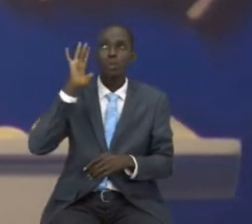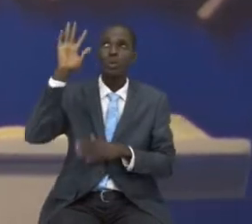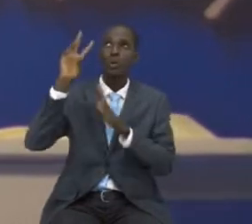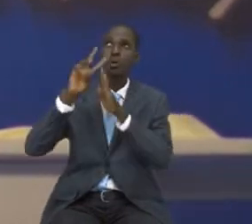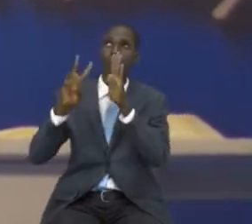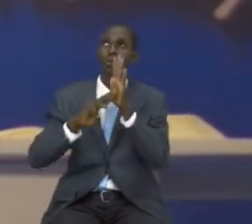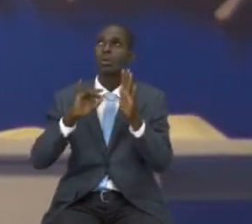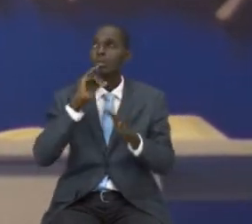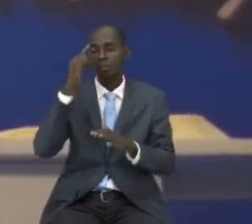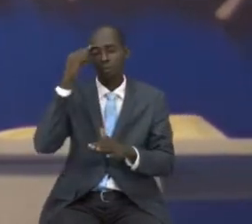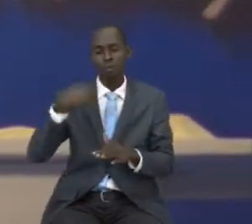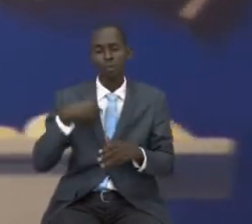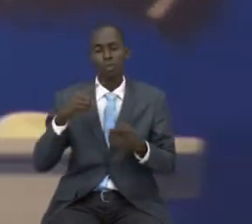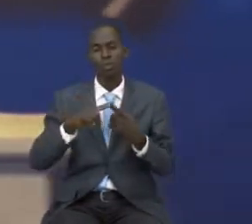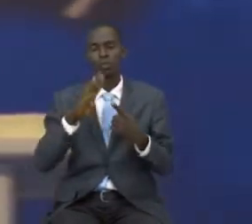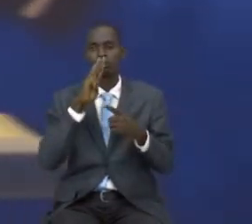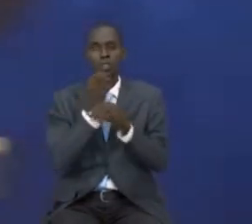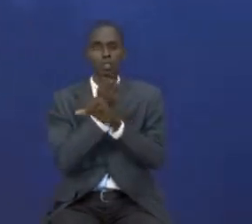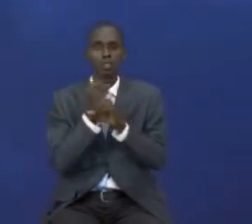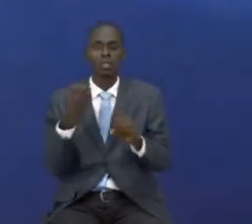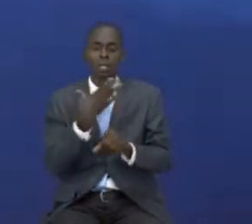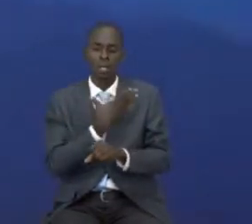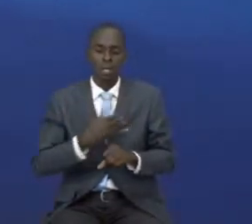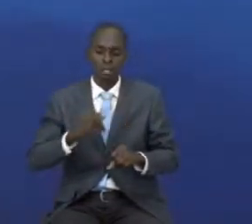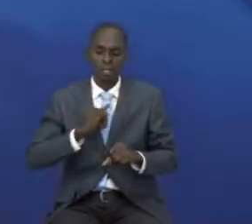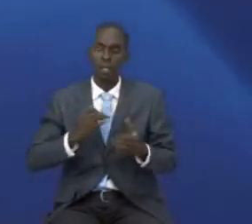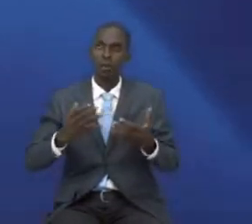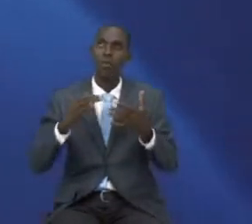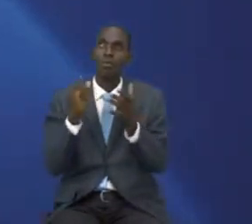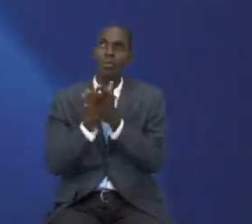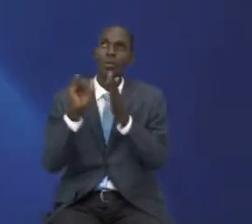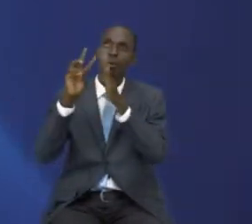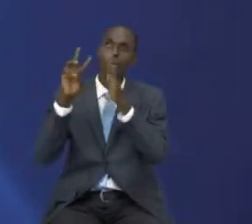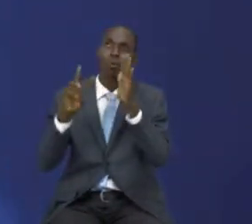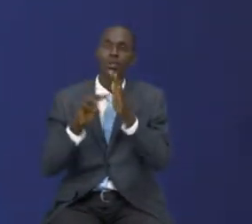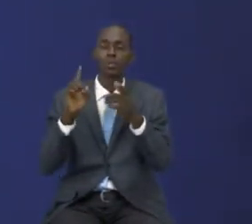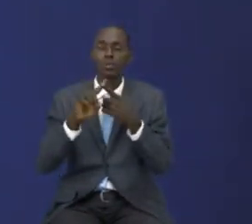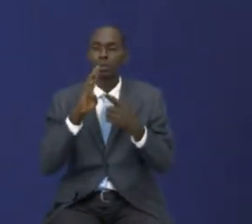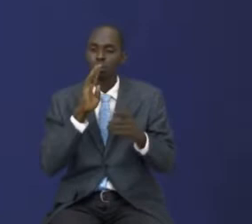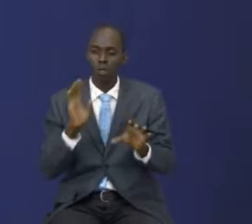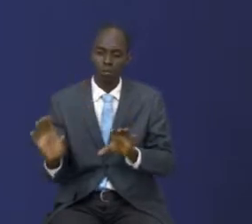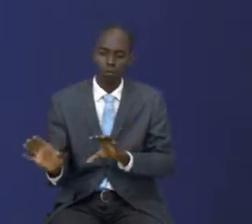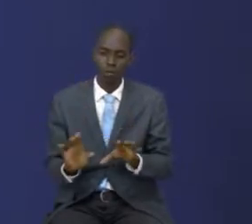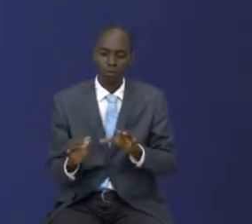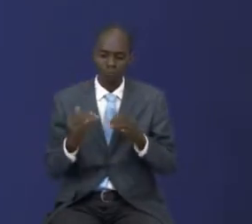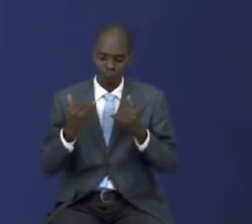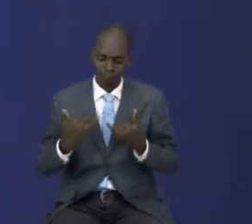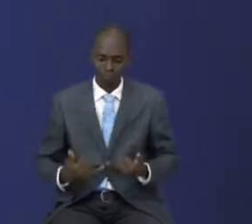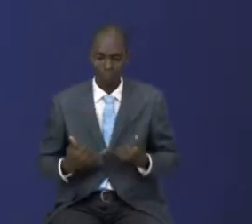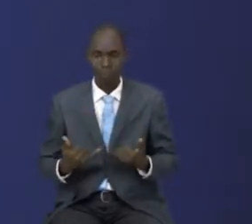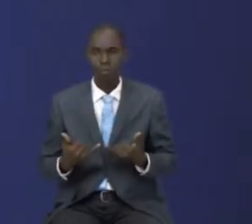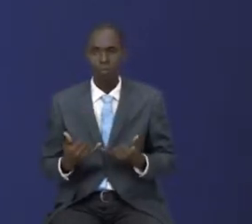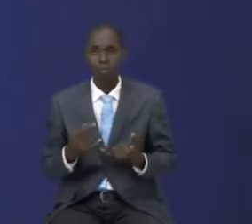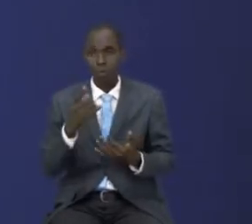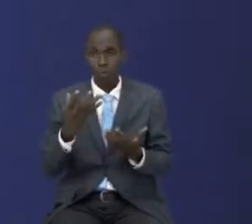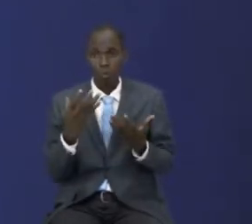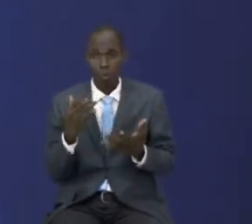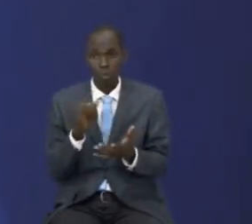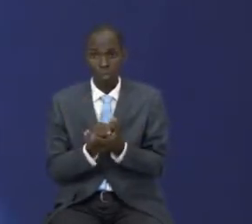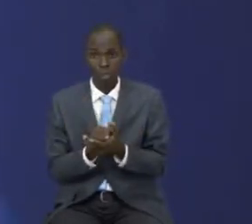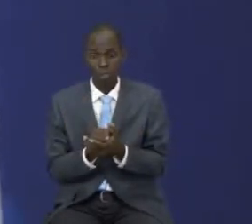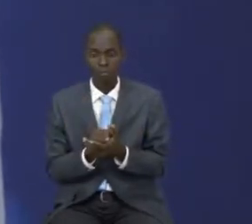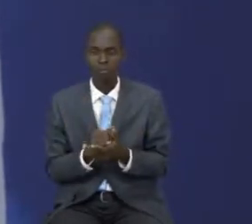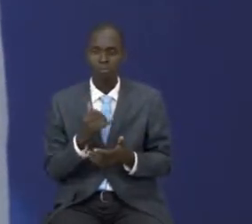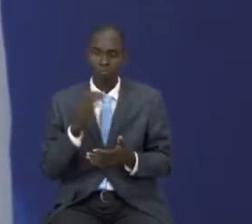be saved, and I want that will to be done right now. Where are you? Raise up